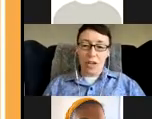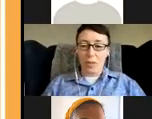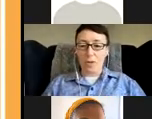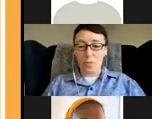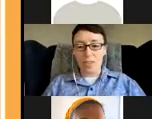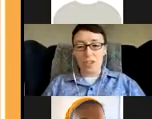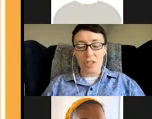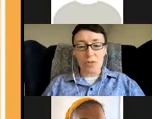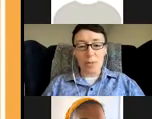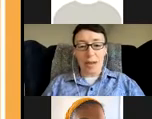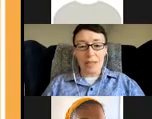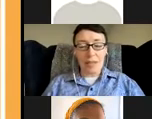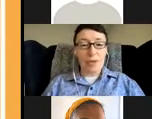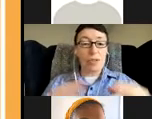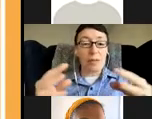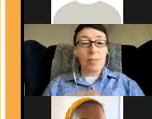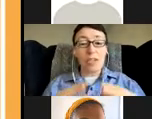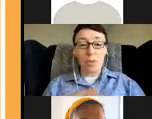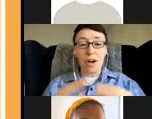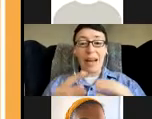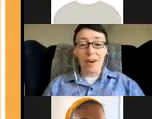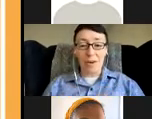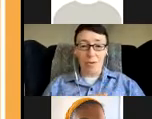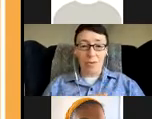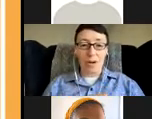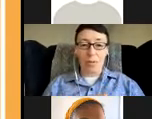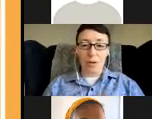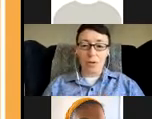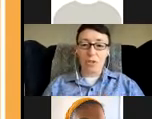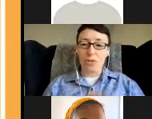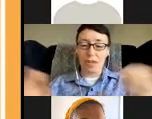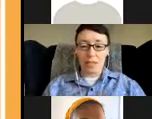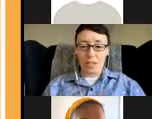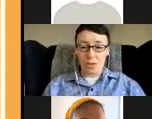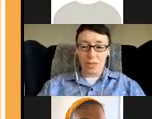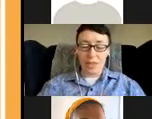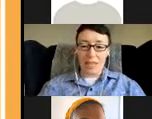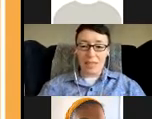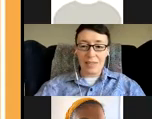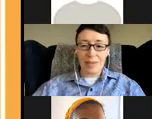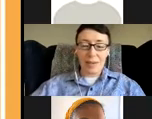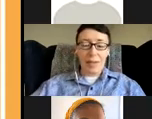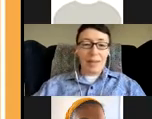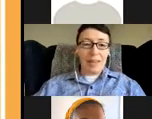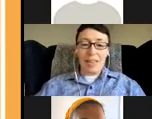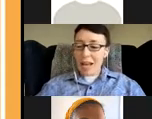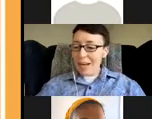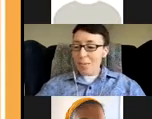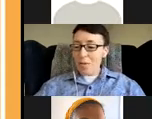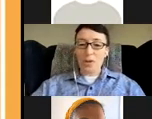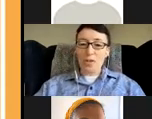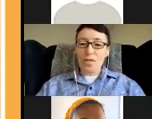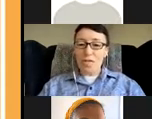the Child Abuse Prevention and Treatment Act, which is a much more narrow approach to addressing children's needs.